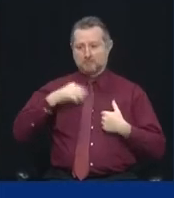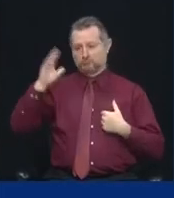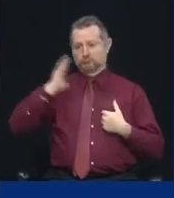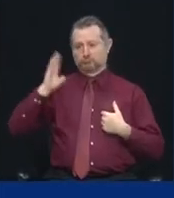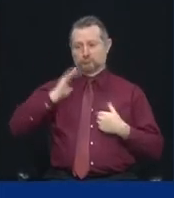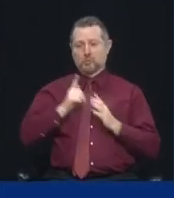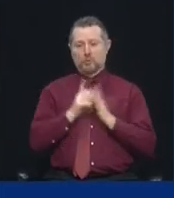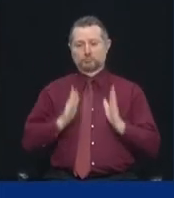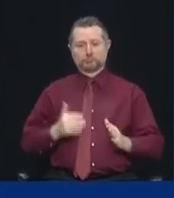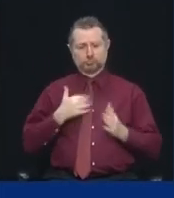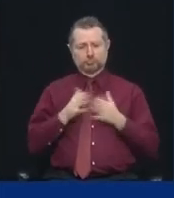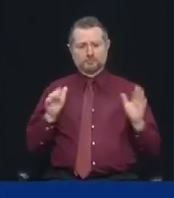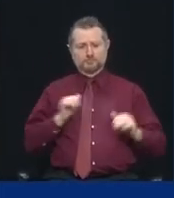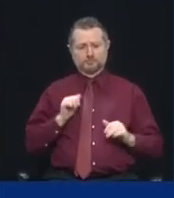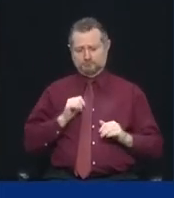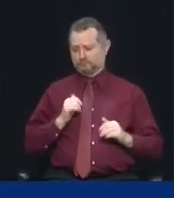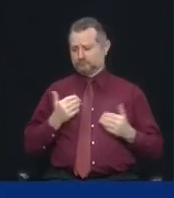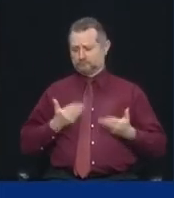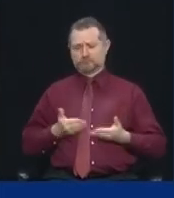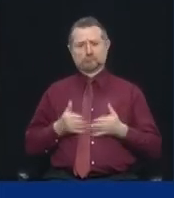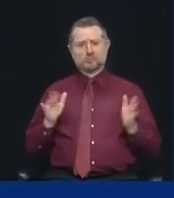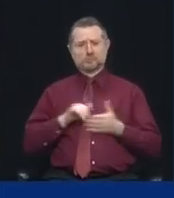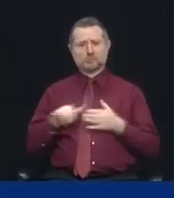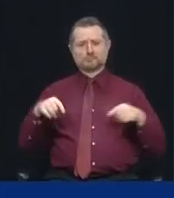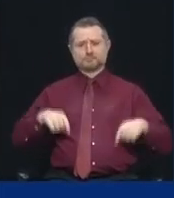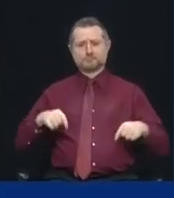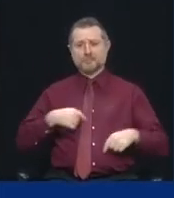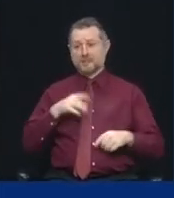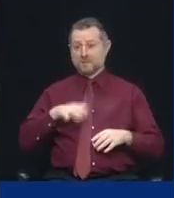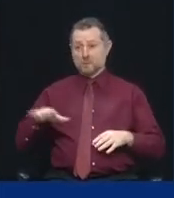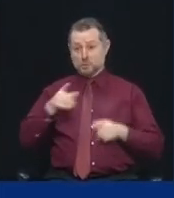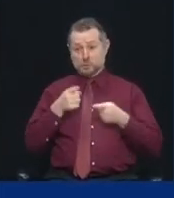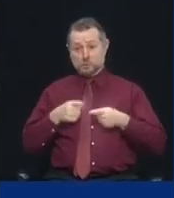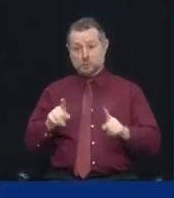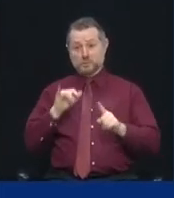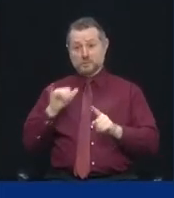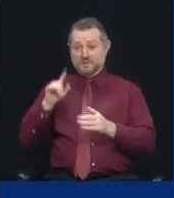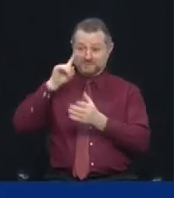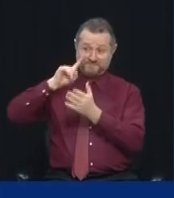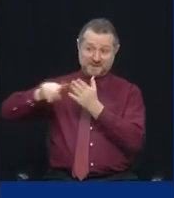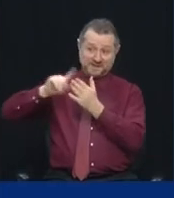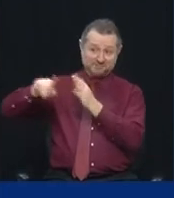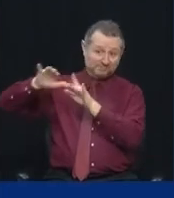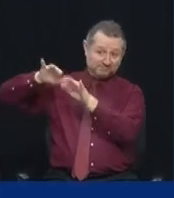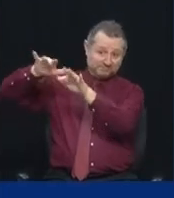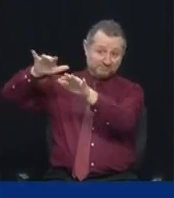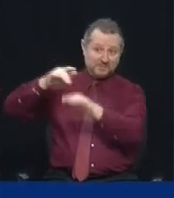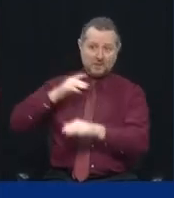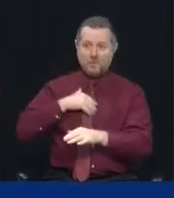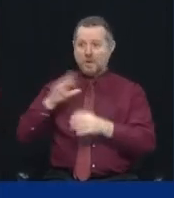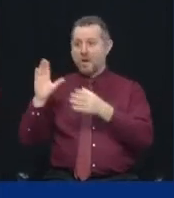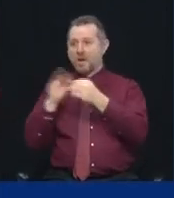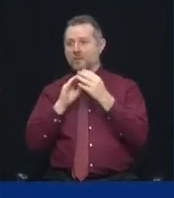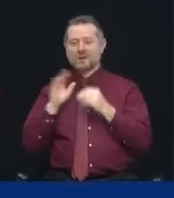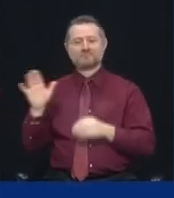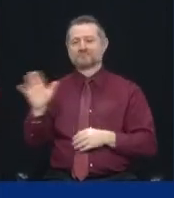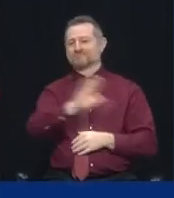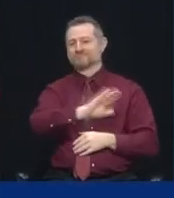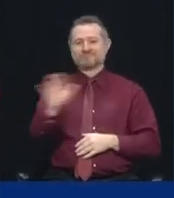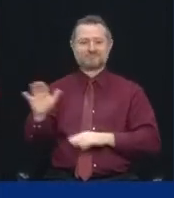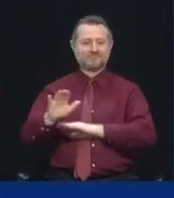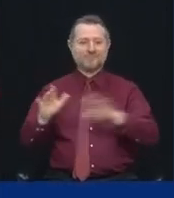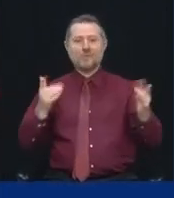state. I said to everyone during a review, please don't comment during the pendency of the